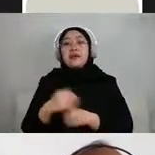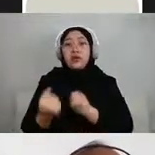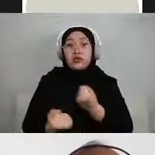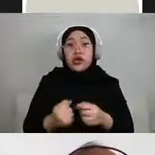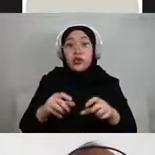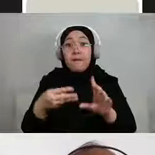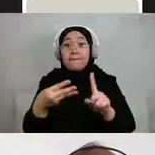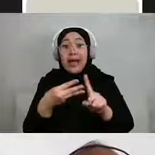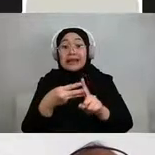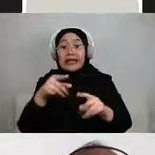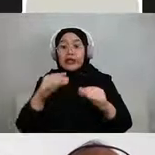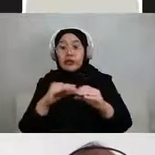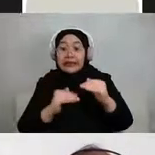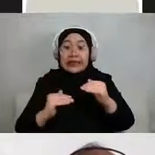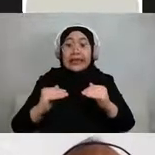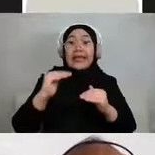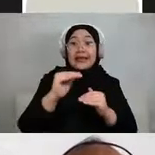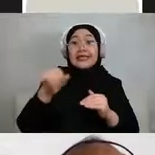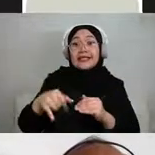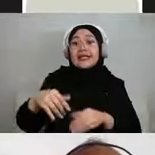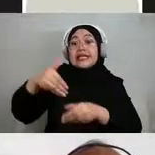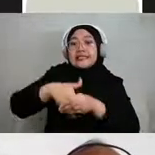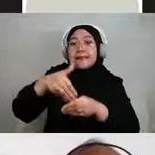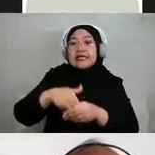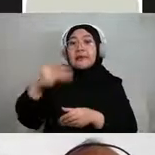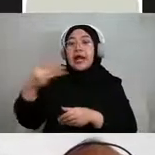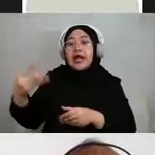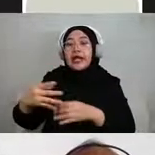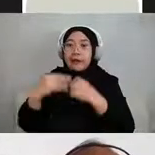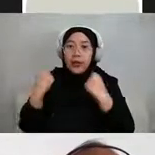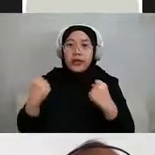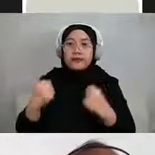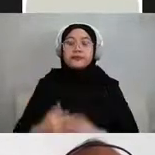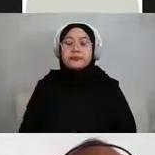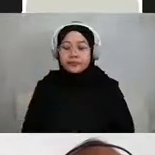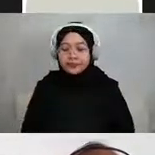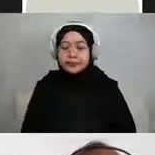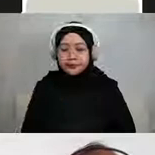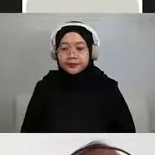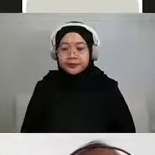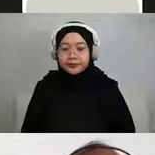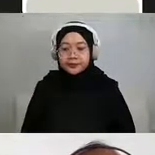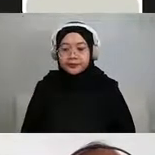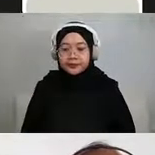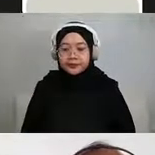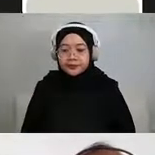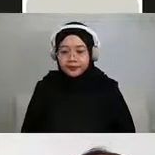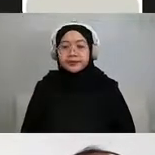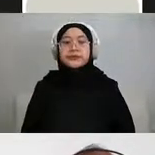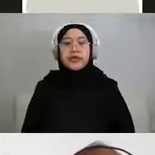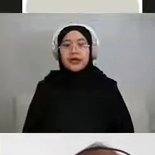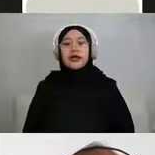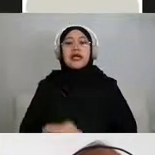with the passenger load, payload capacity. So ultimately, we have to optimize for this so that we can get